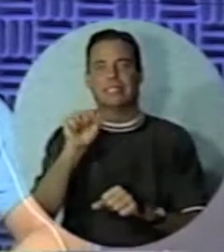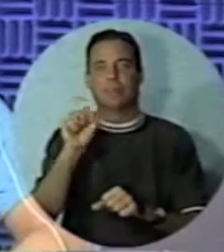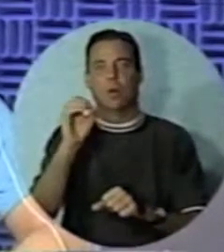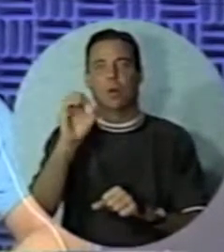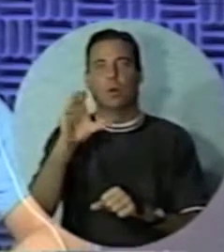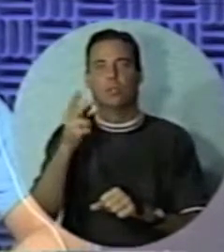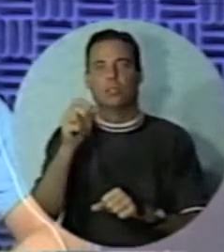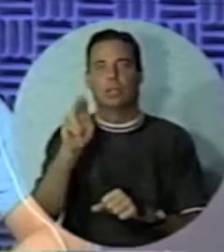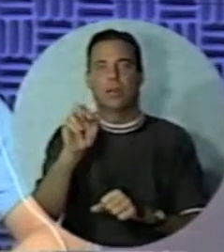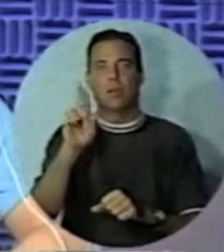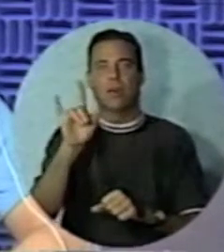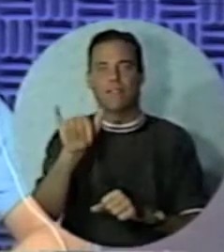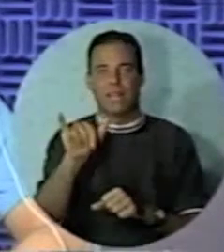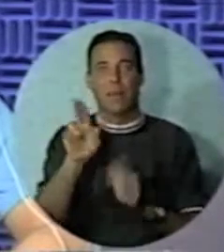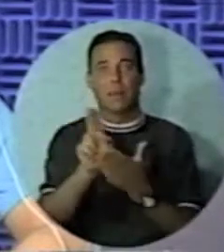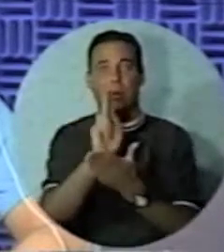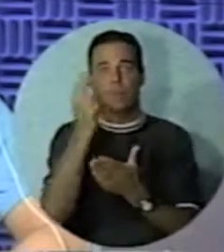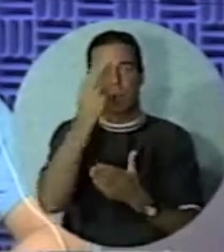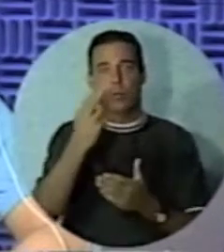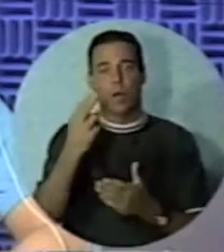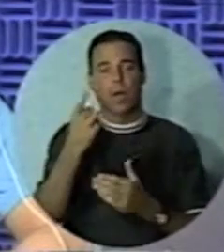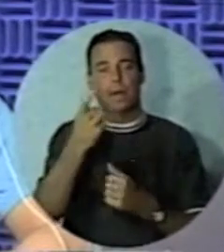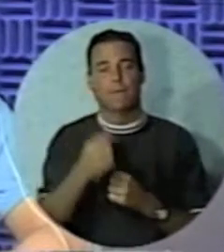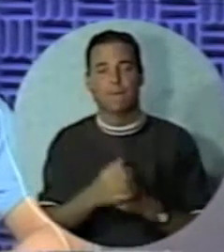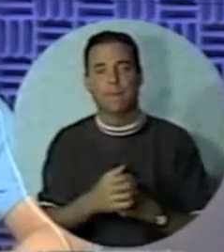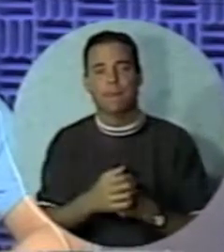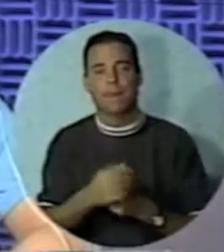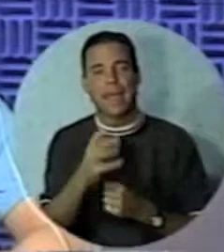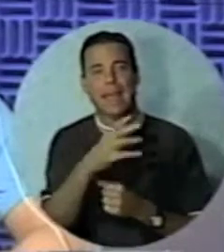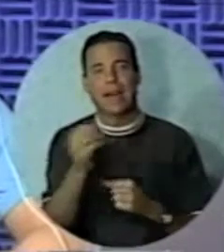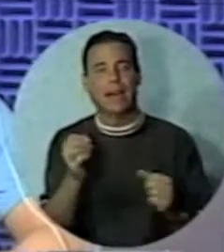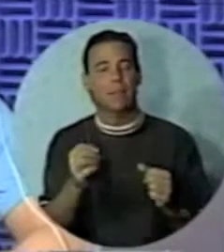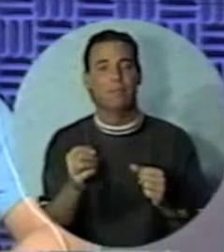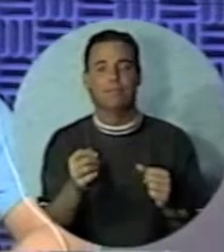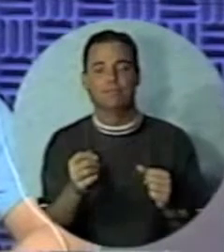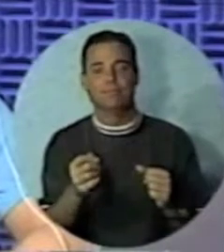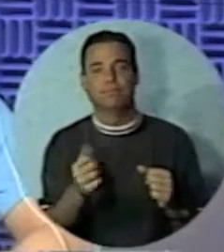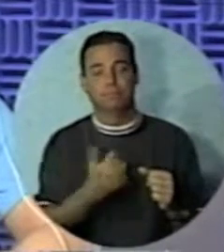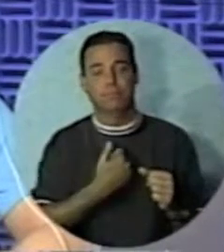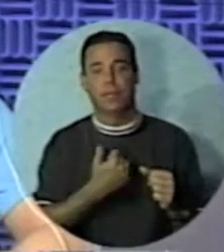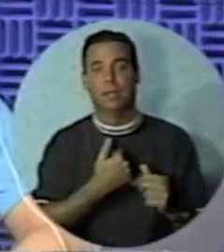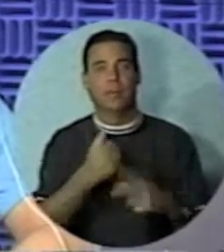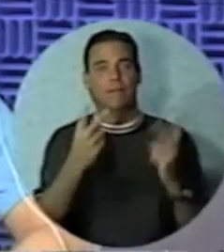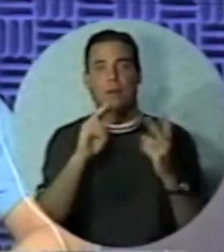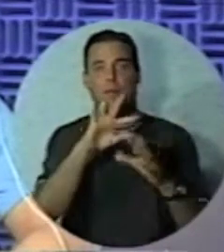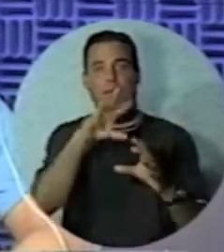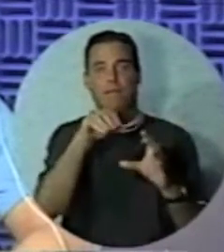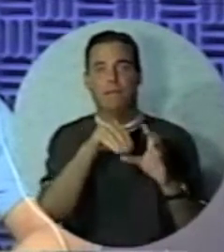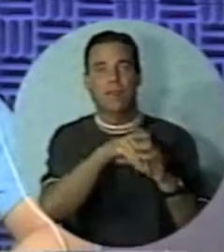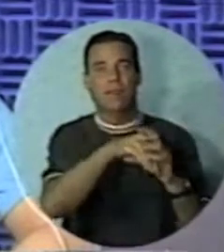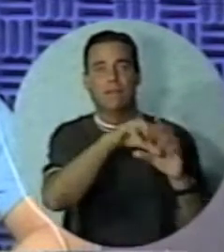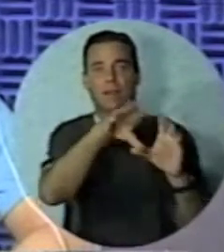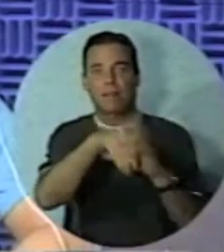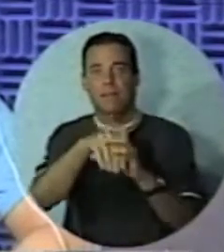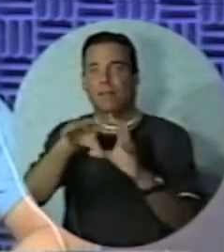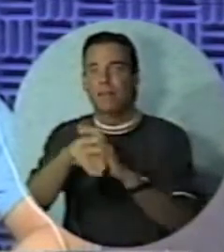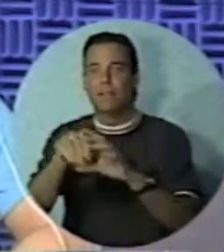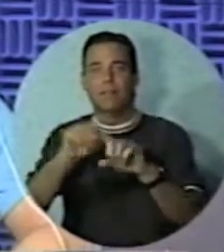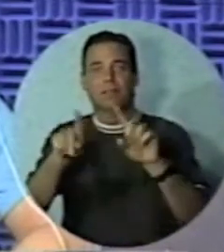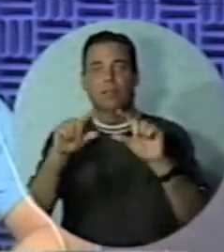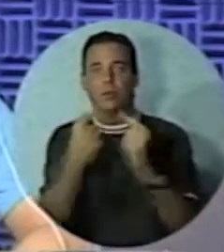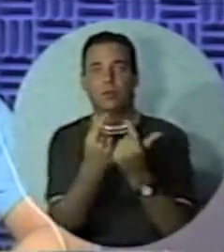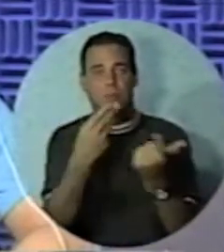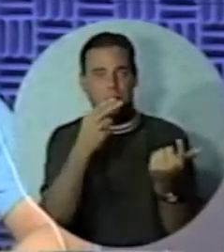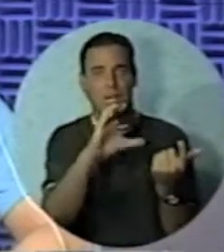of Hawaii. And I'm very involved with different groups with handicap